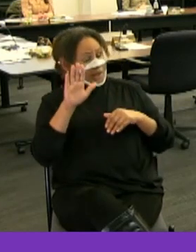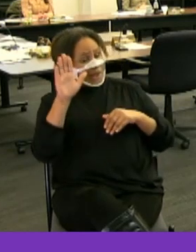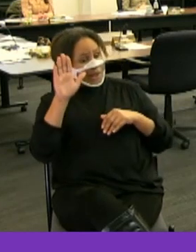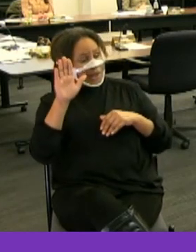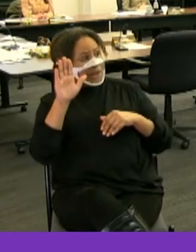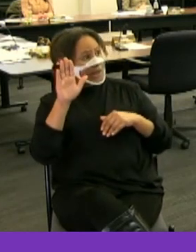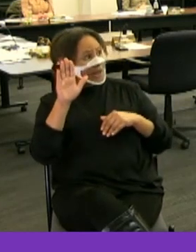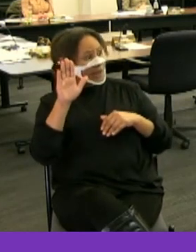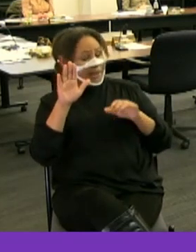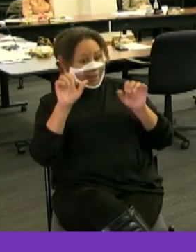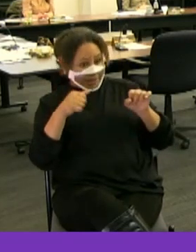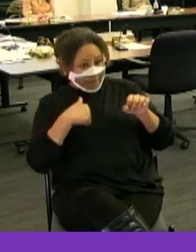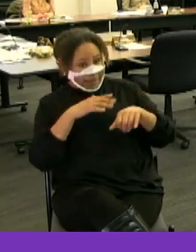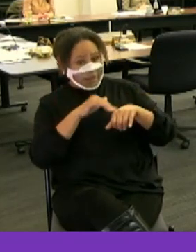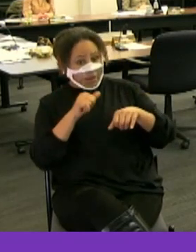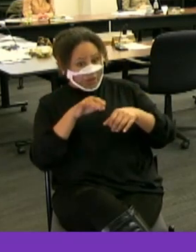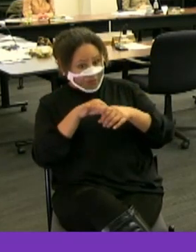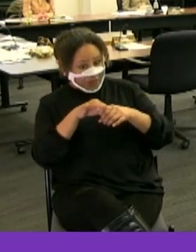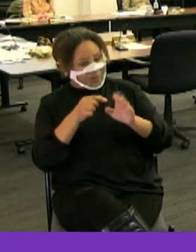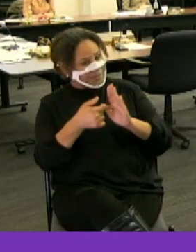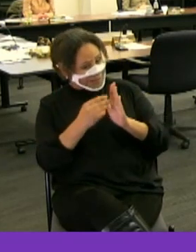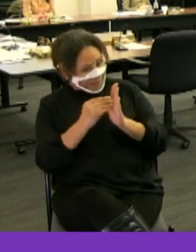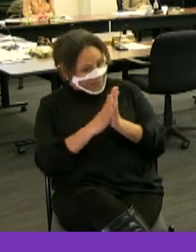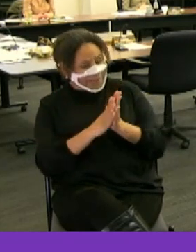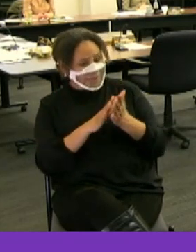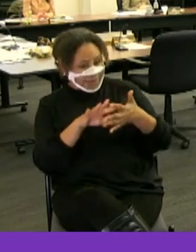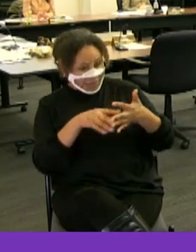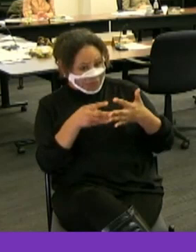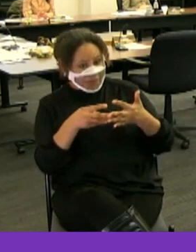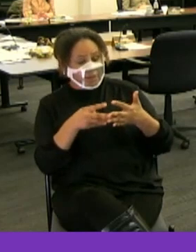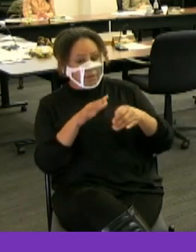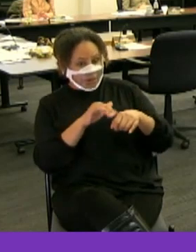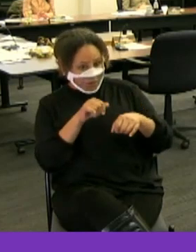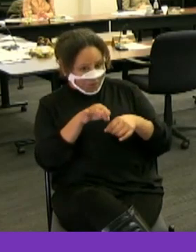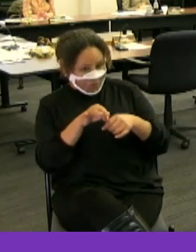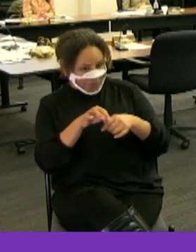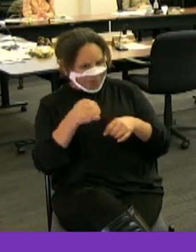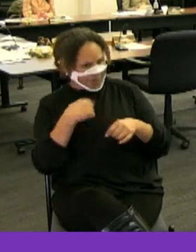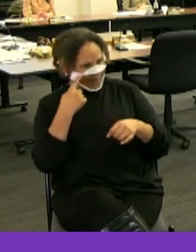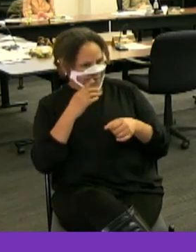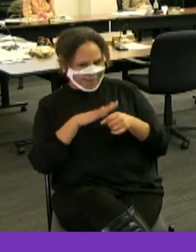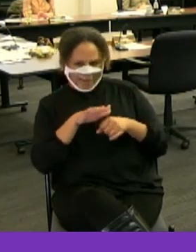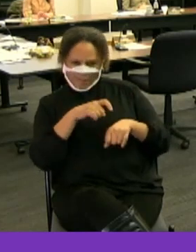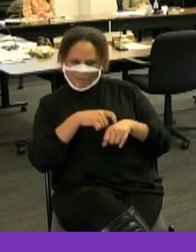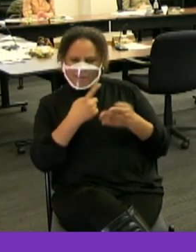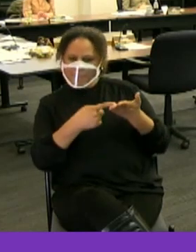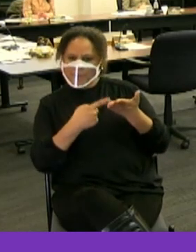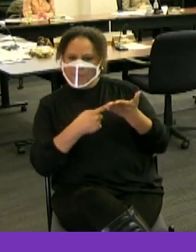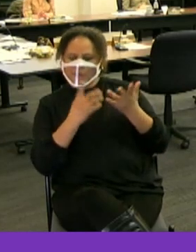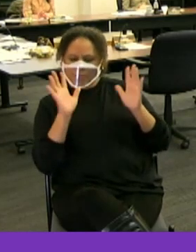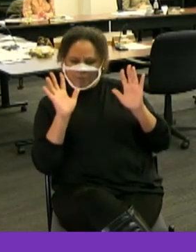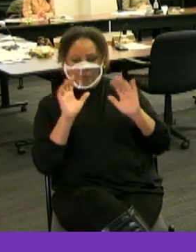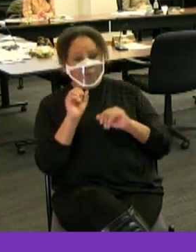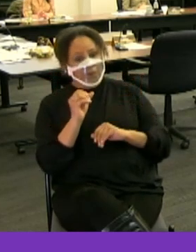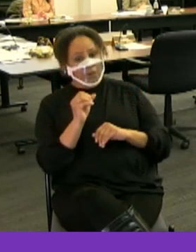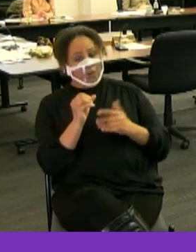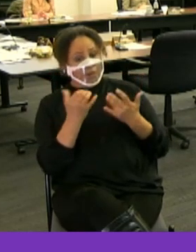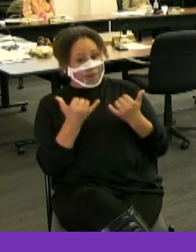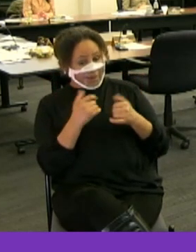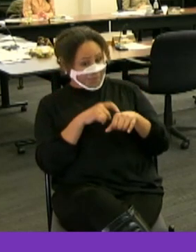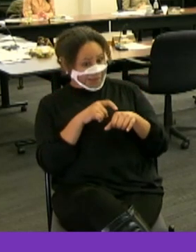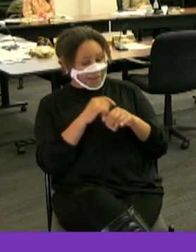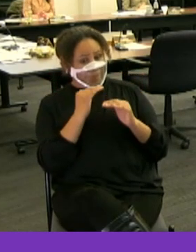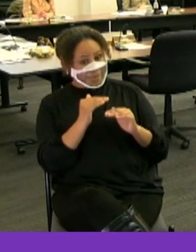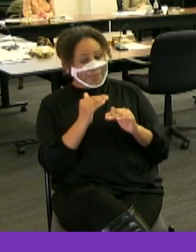To call for a vote. It is on the agenda to call for a vote, and I think we've spent enough time talking about it. So in the essence of time